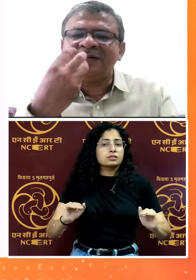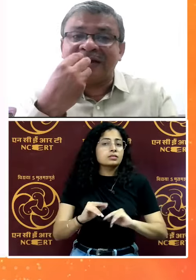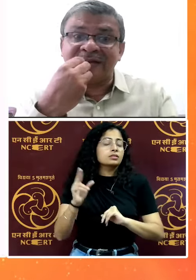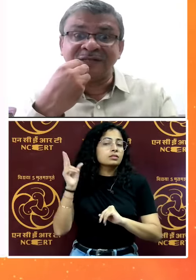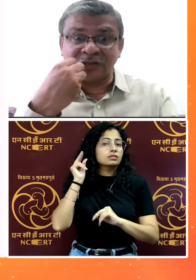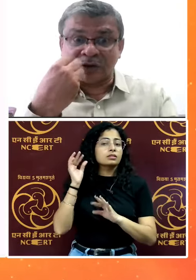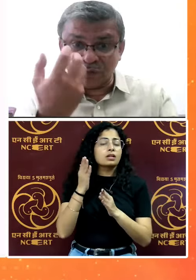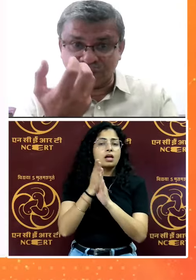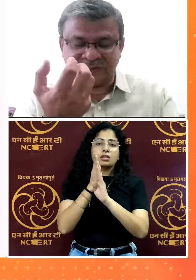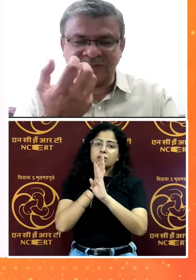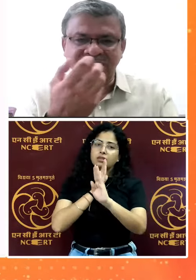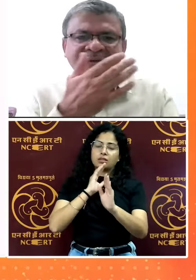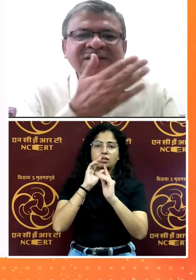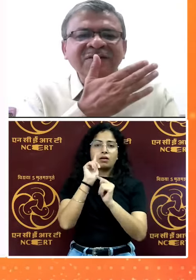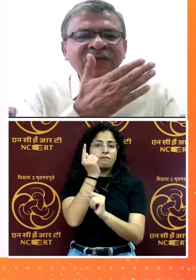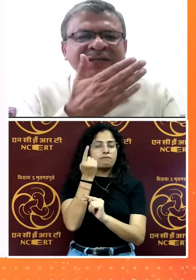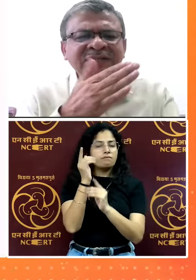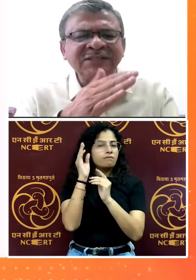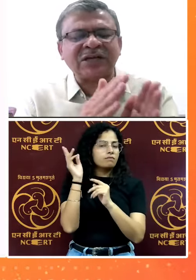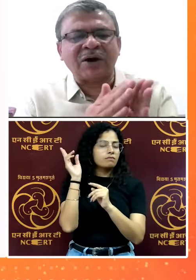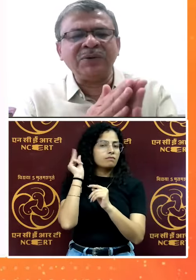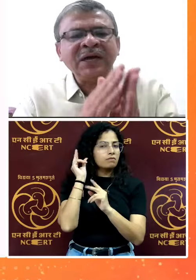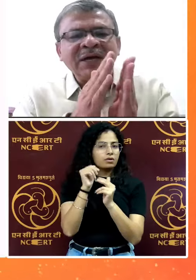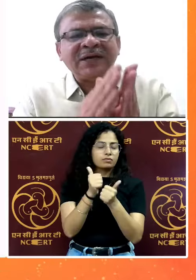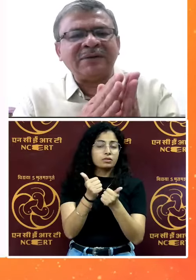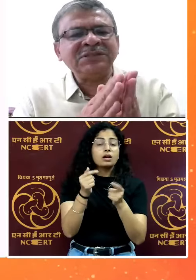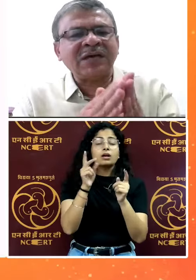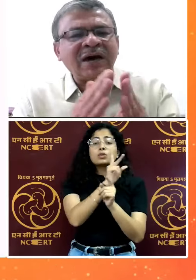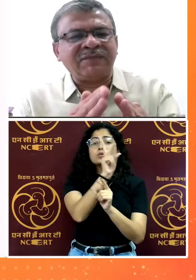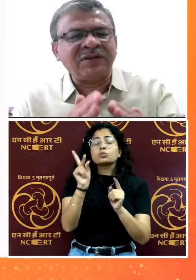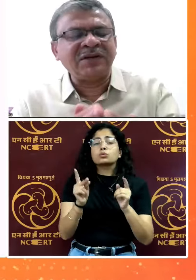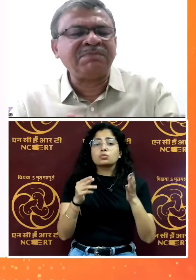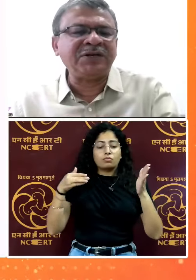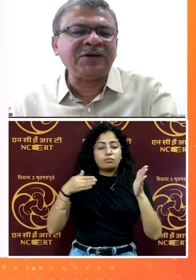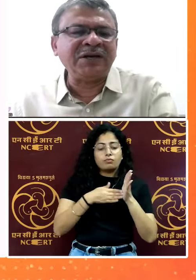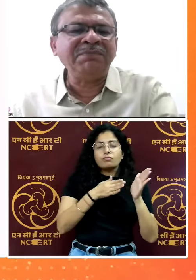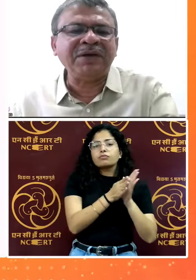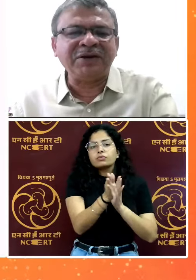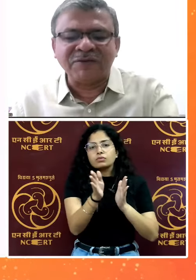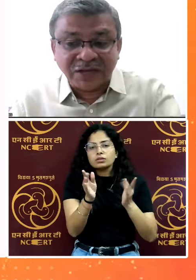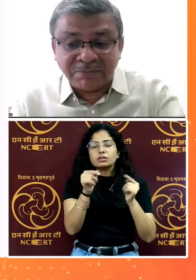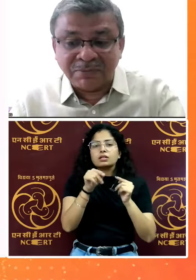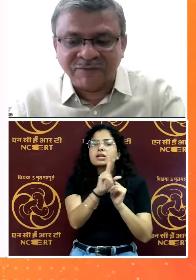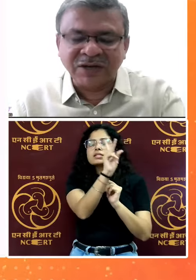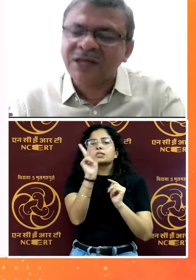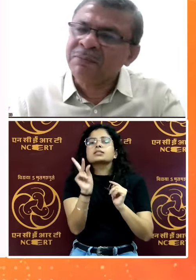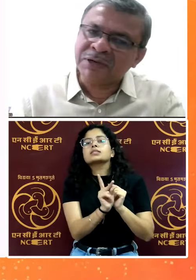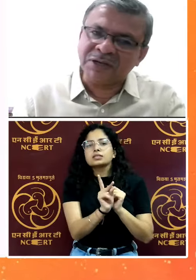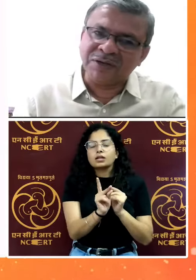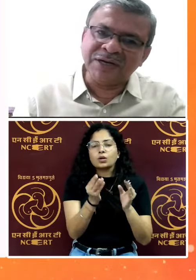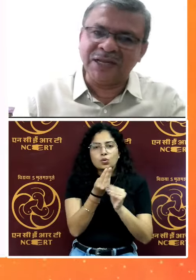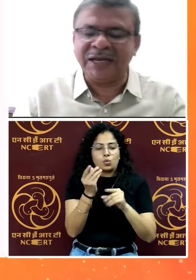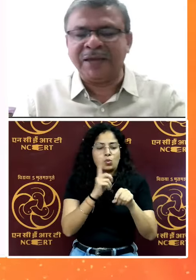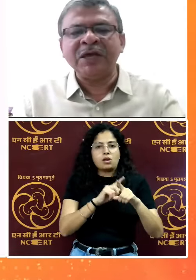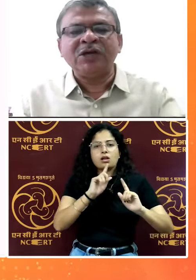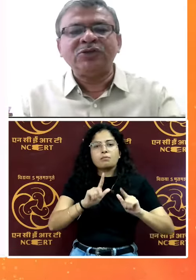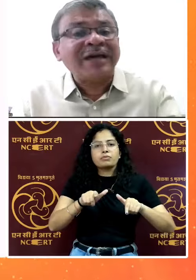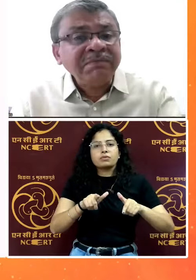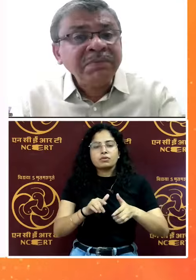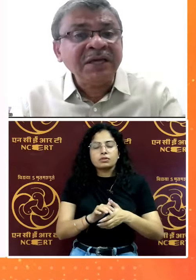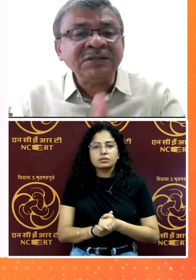hearing the direct sound first, and the reflected sound comes after a particular period of time, after a particular